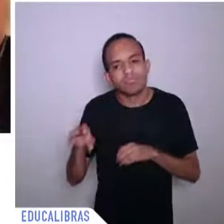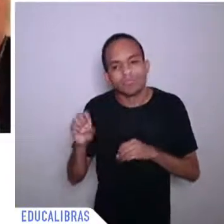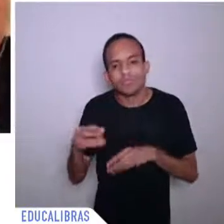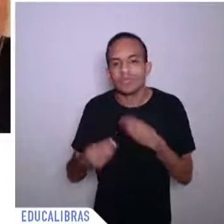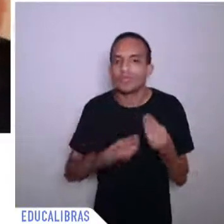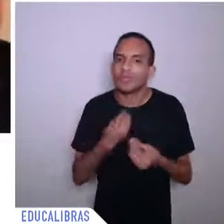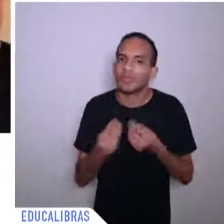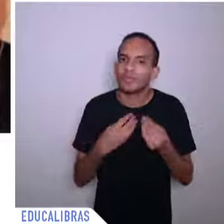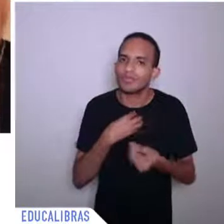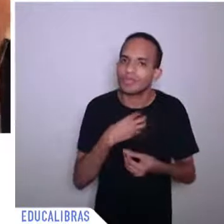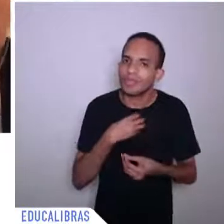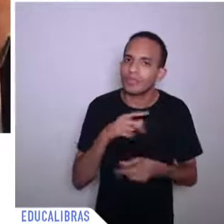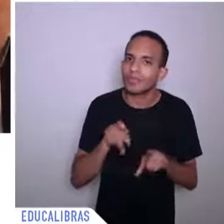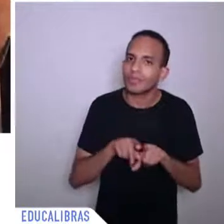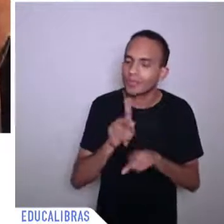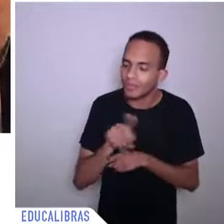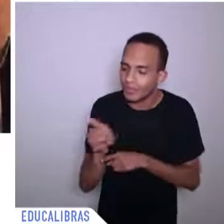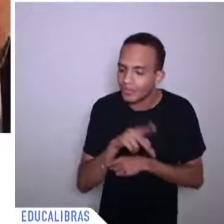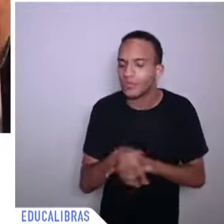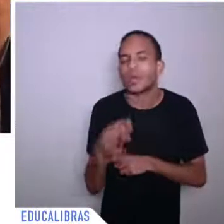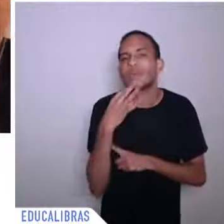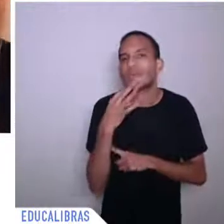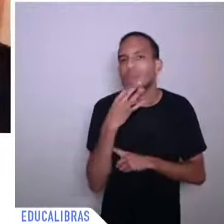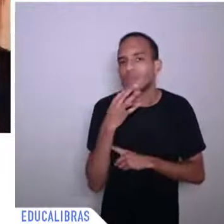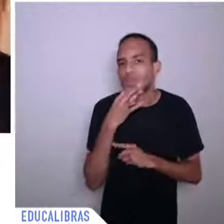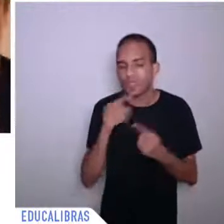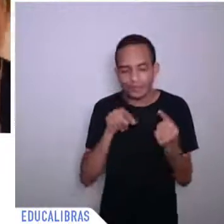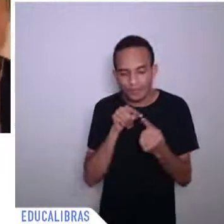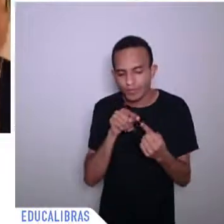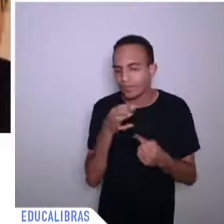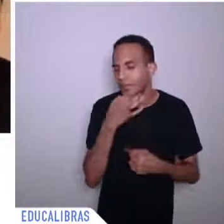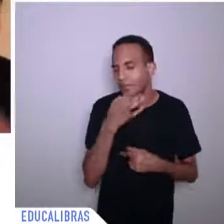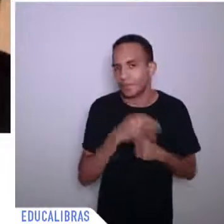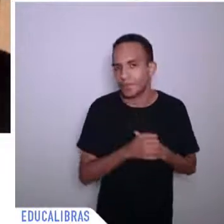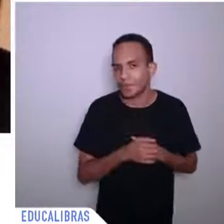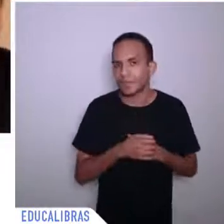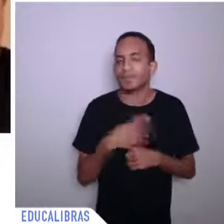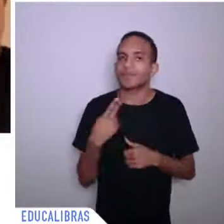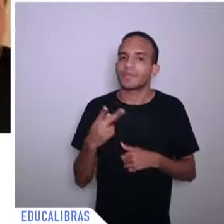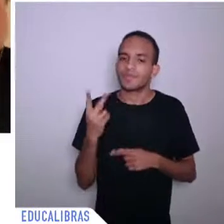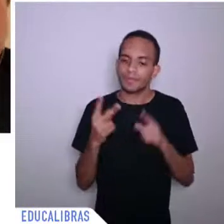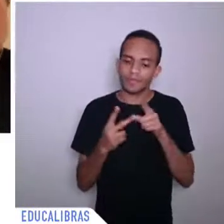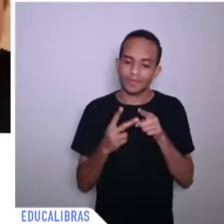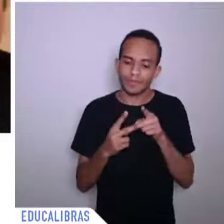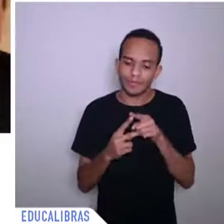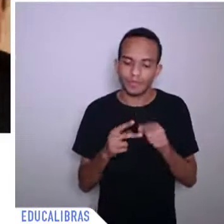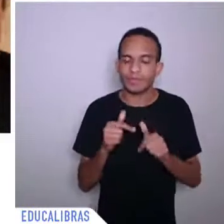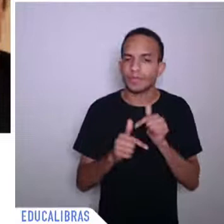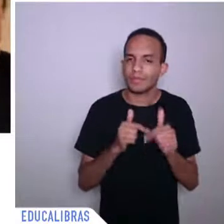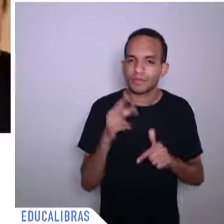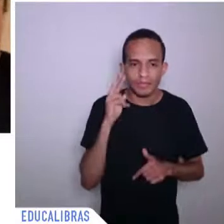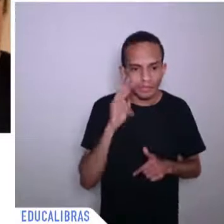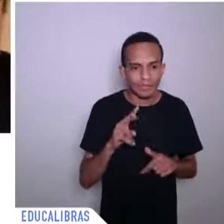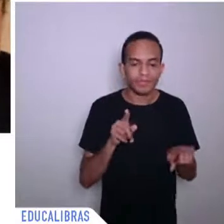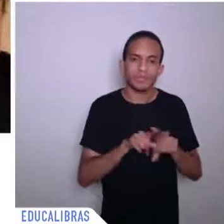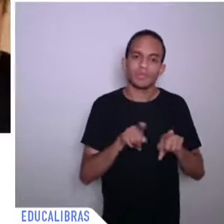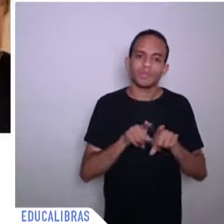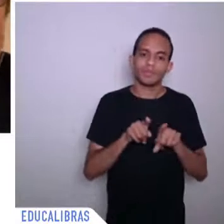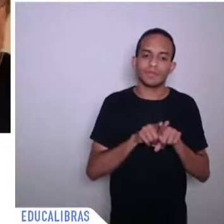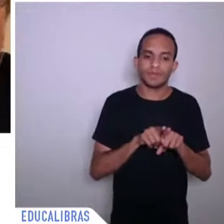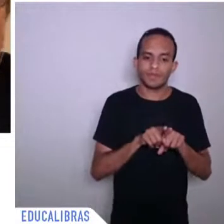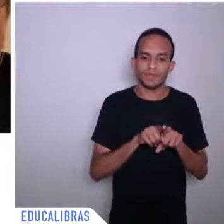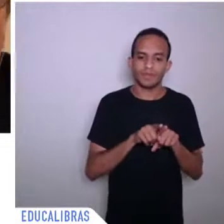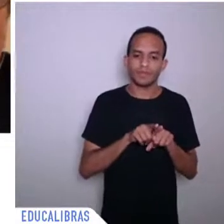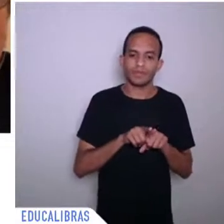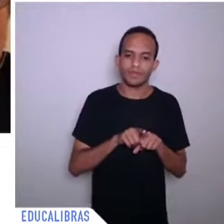object. You need to understand that there is another person there in front of you that may think differently from you. And these are tasks